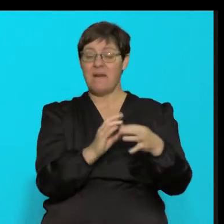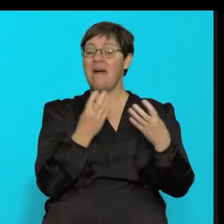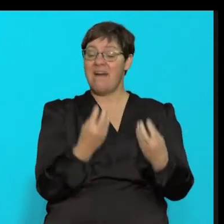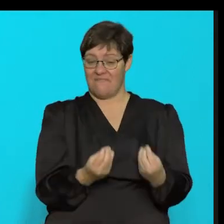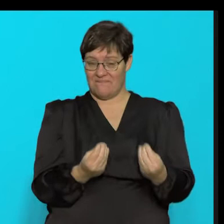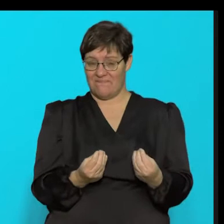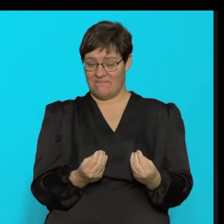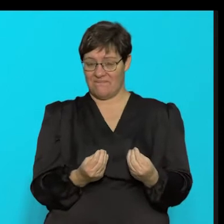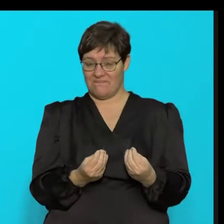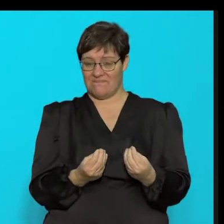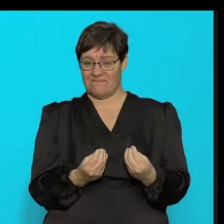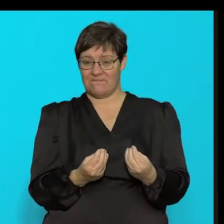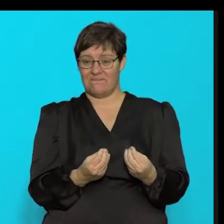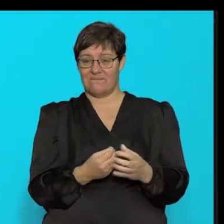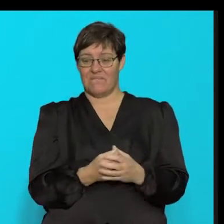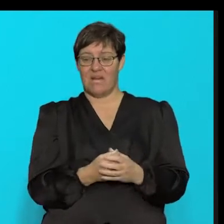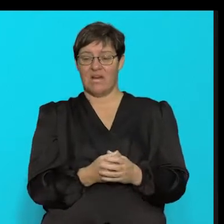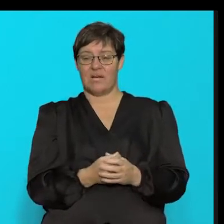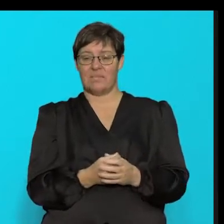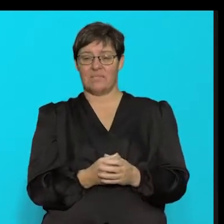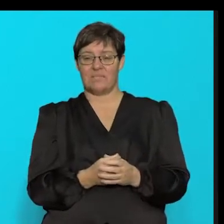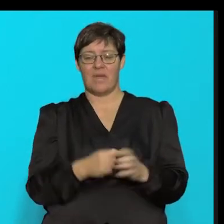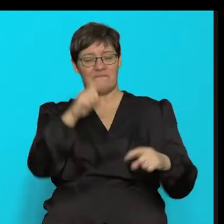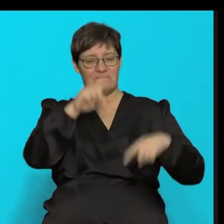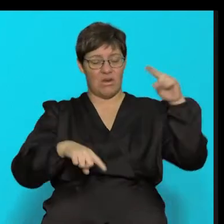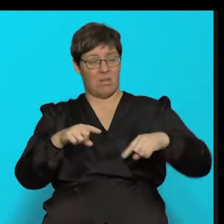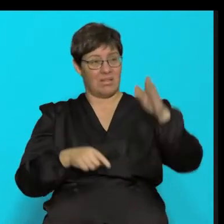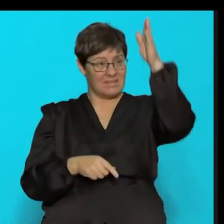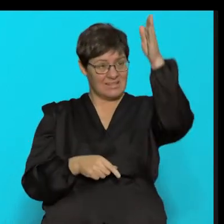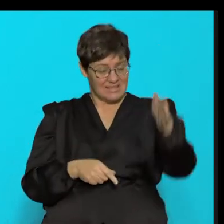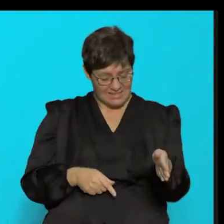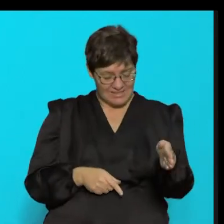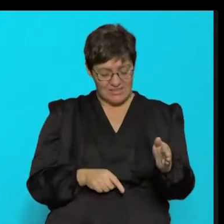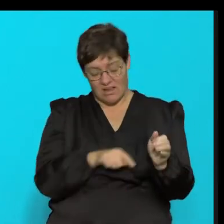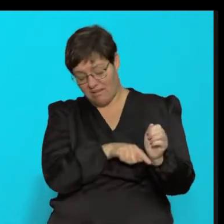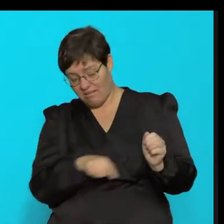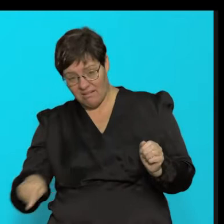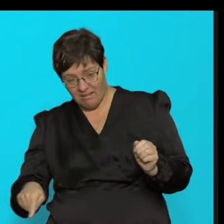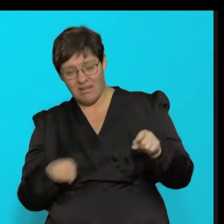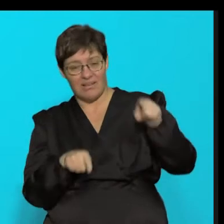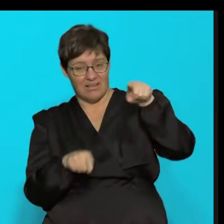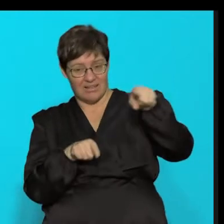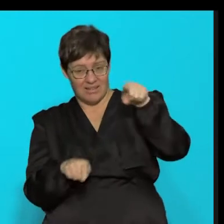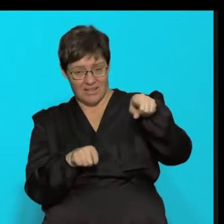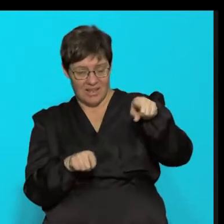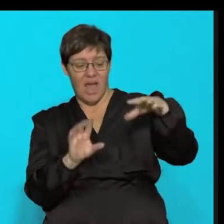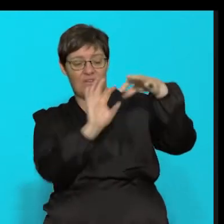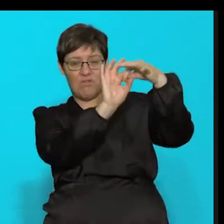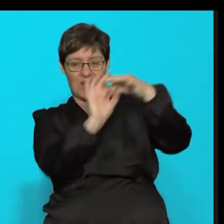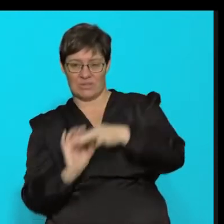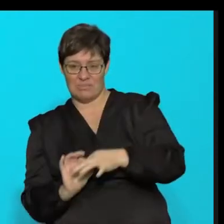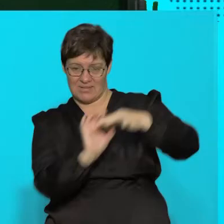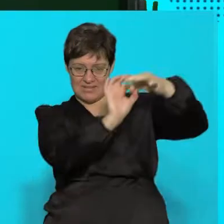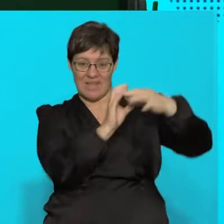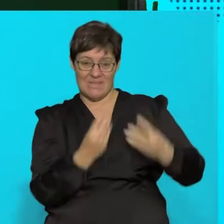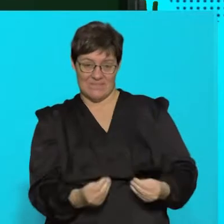exists between, very important, between 2 variables. So the 2 variables we're talking about here